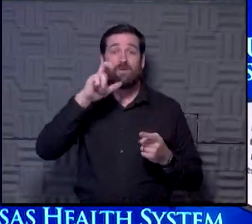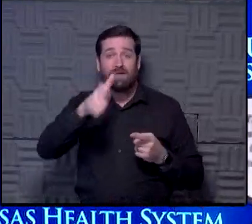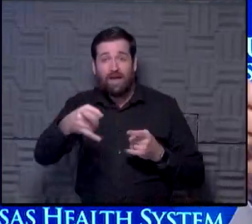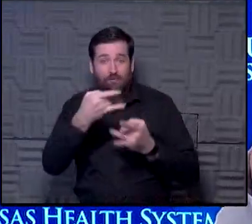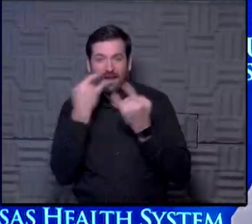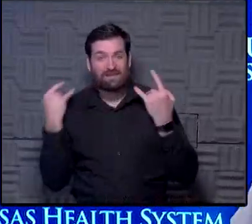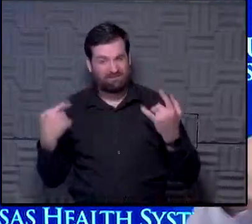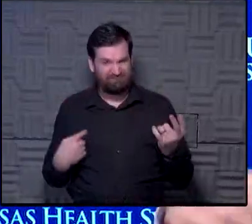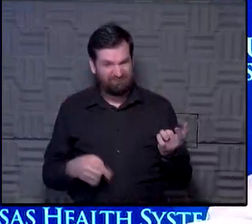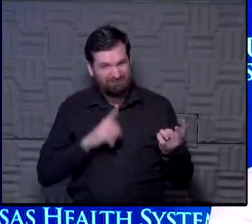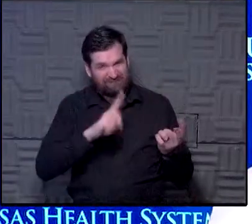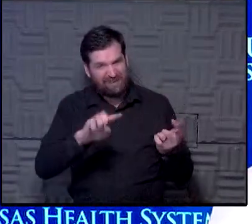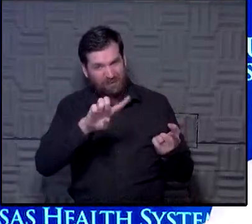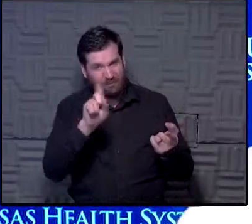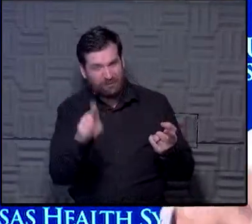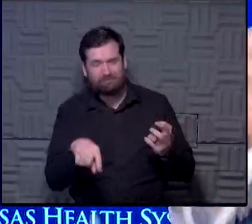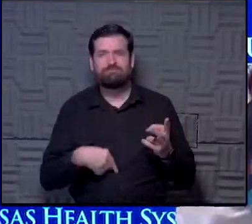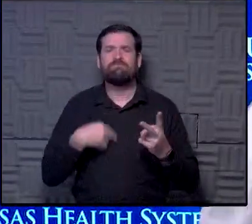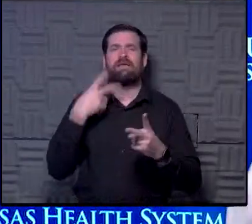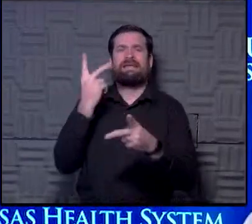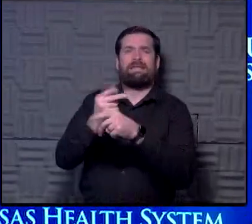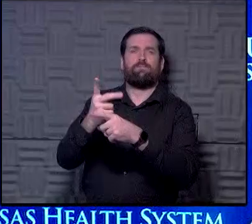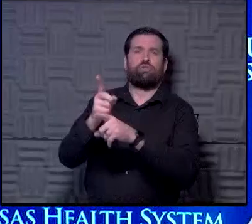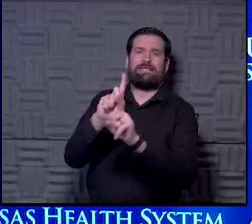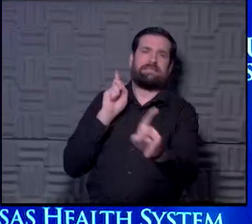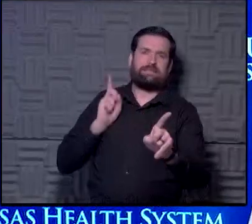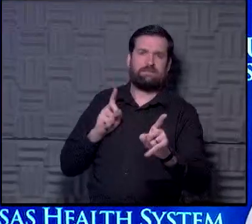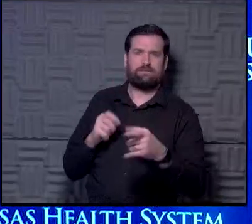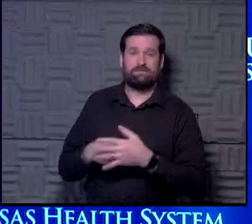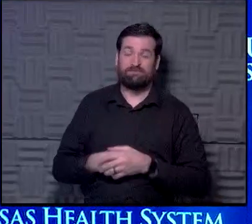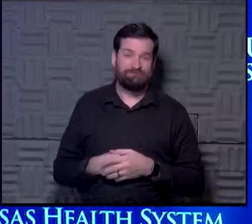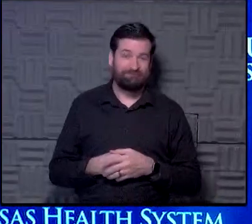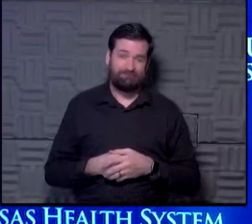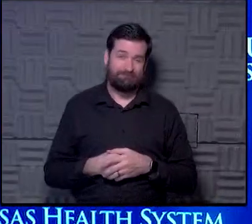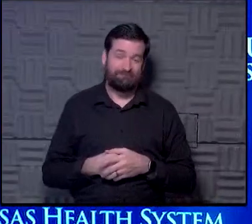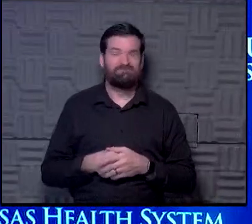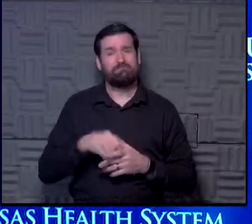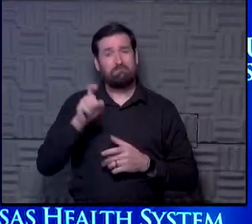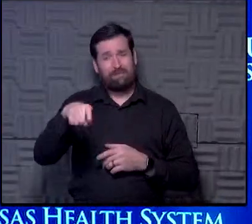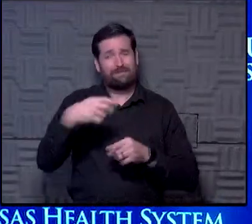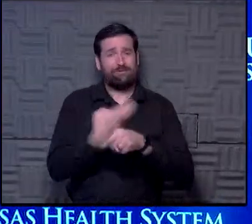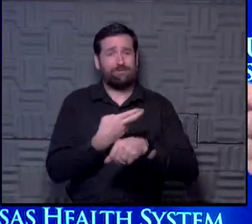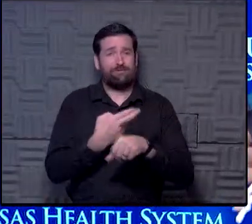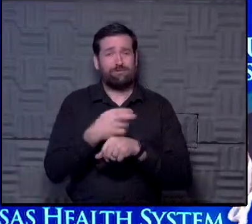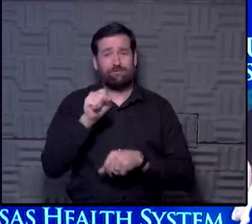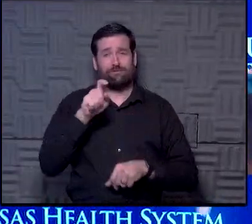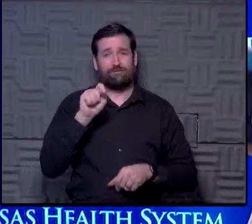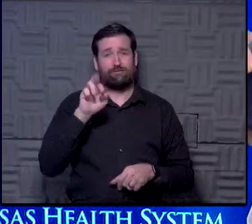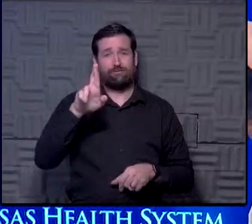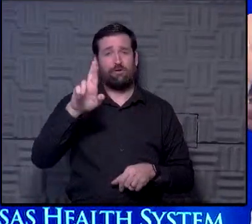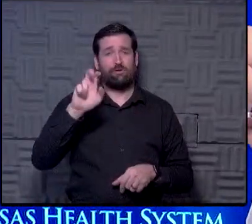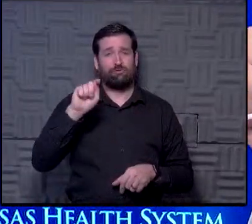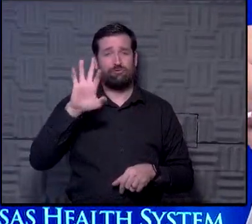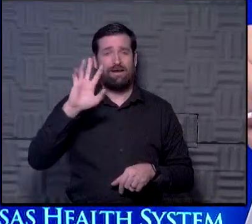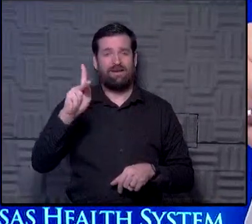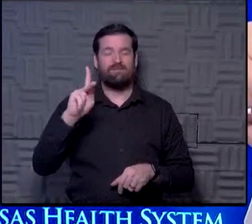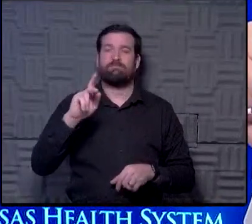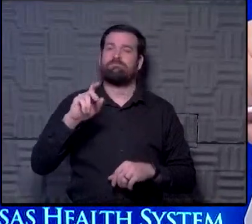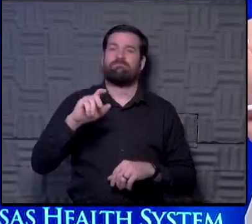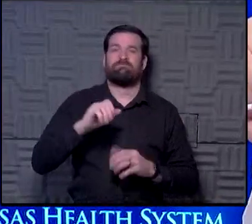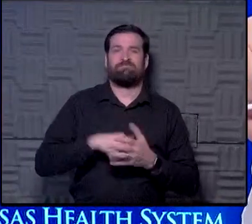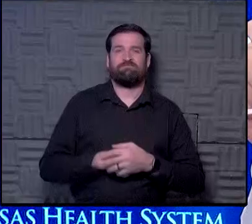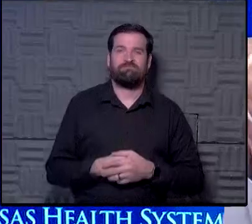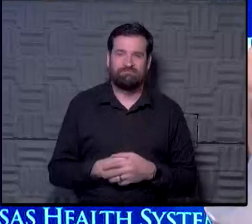really a question? And keep your distance, because gosh, we can't end the program without a Star Trek reference. Boldly go 6 feet